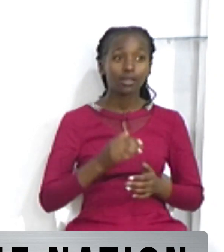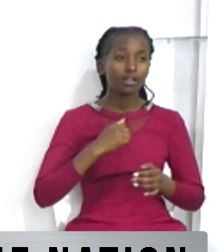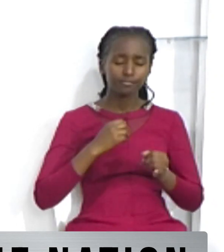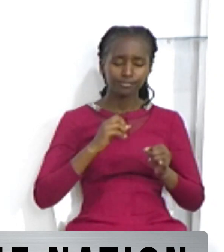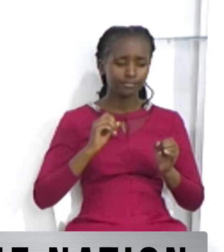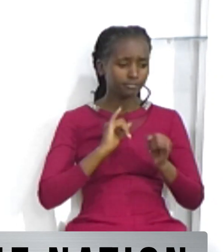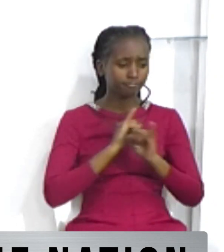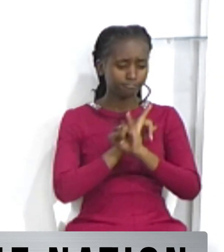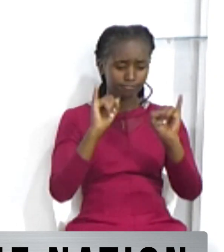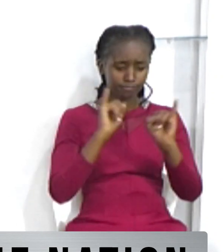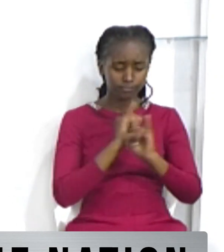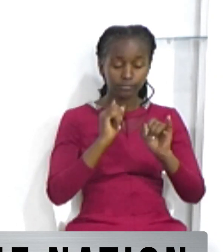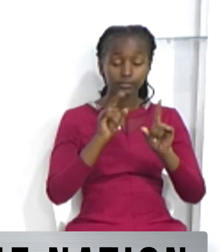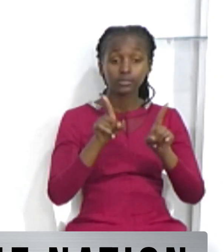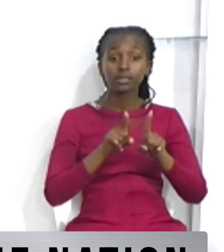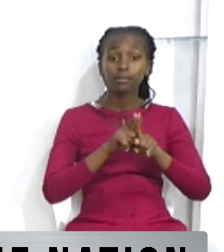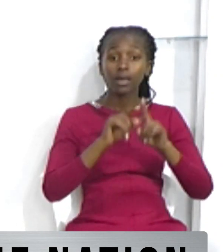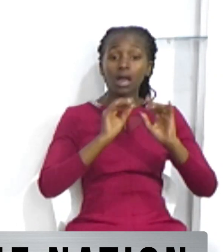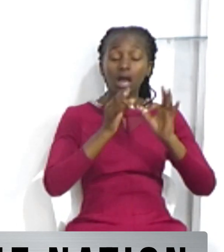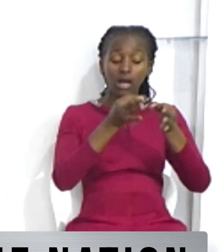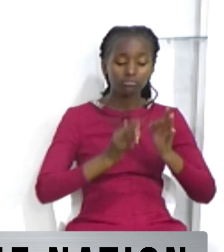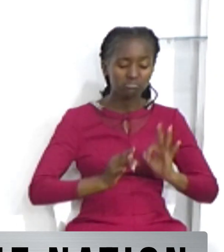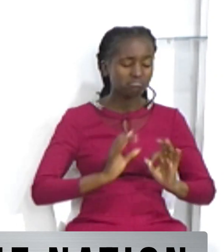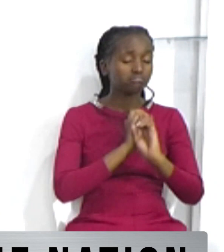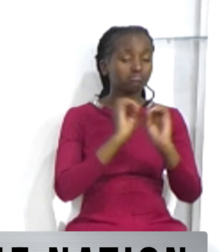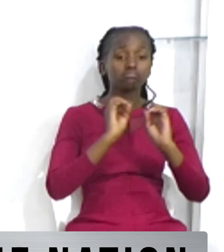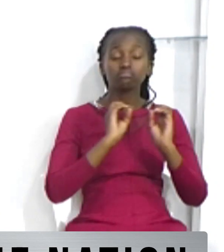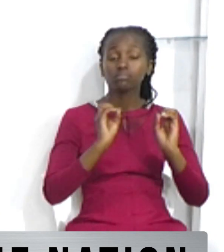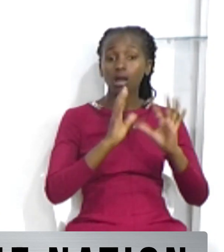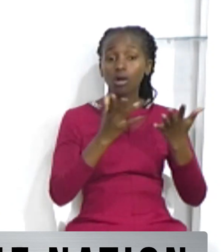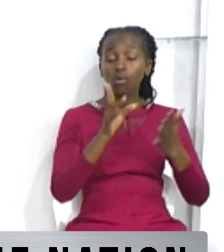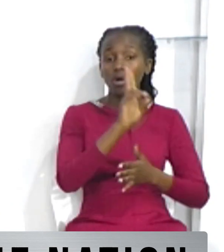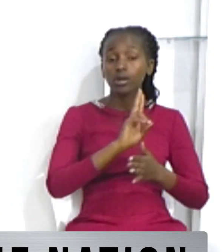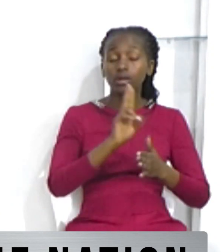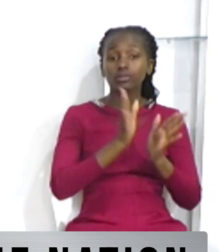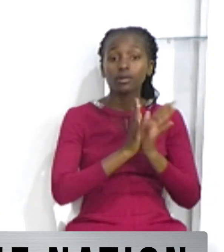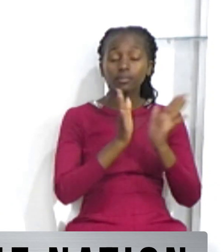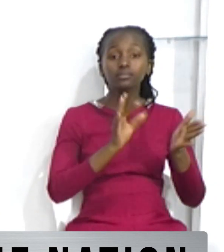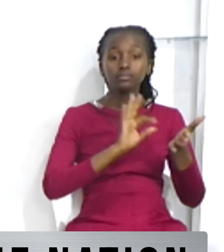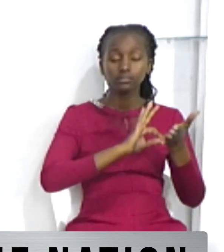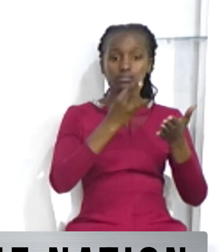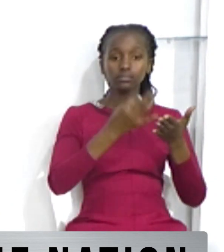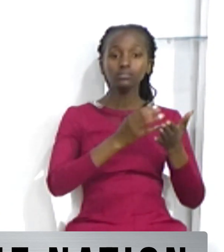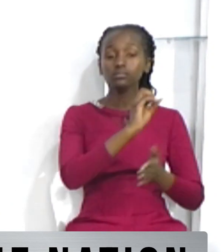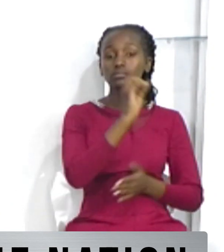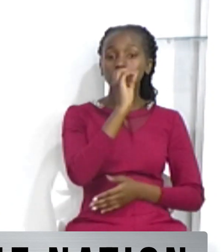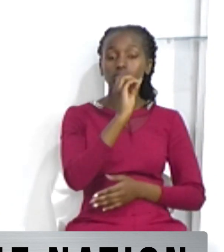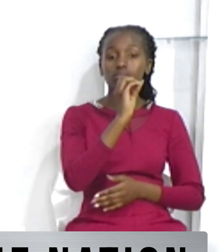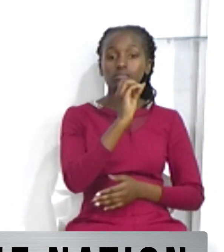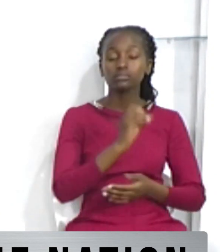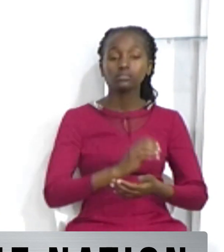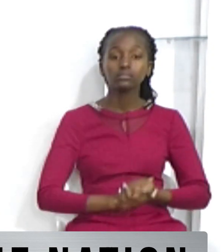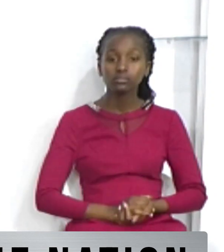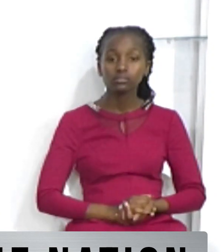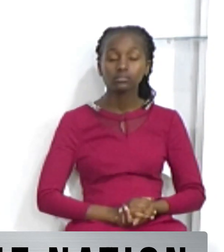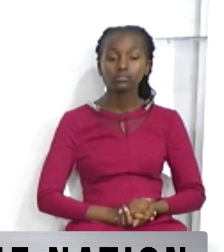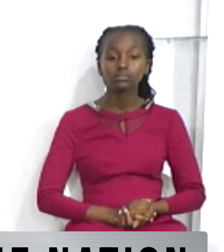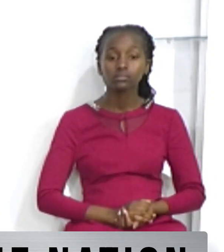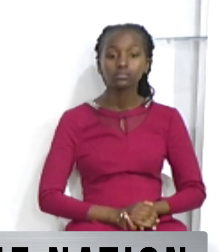and accountability in the utilization of public funds. Right. We